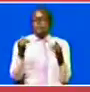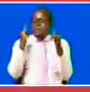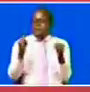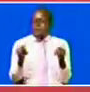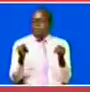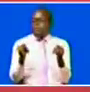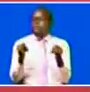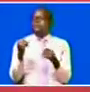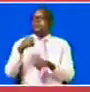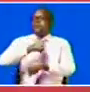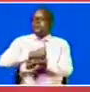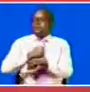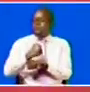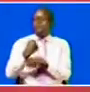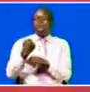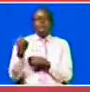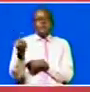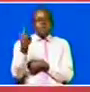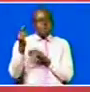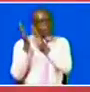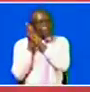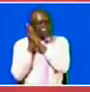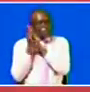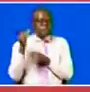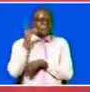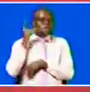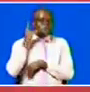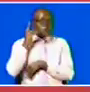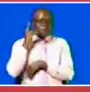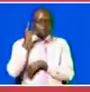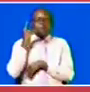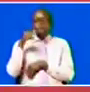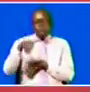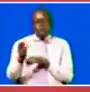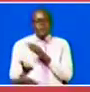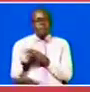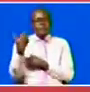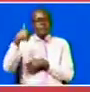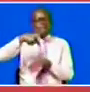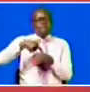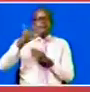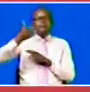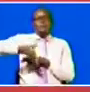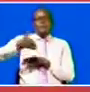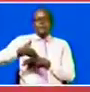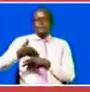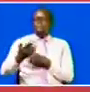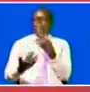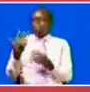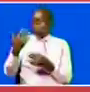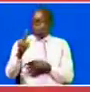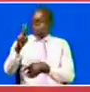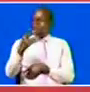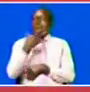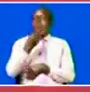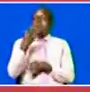fires. The school's only dormitory was touched today mid-morning, and police are already holding two boys in connection with the